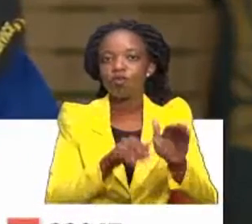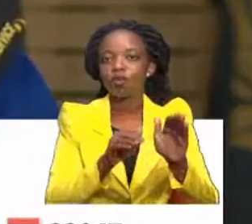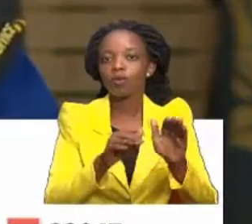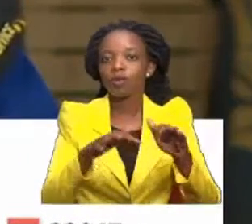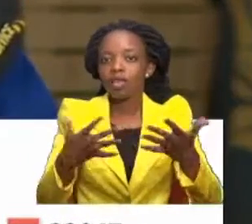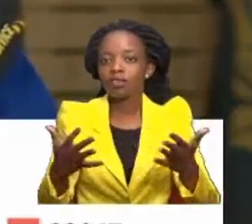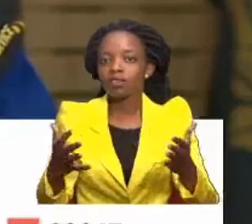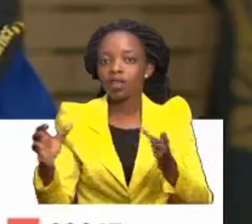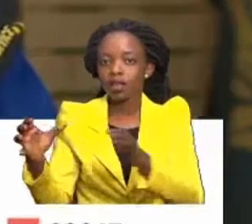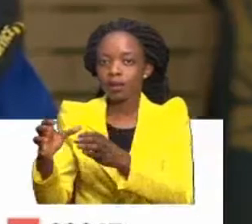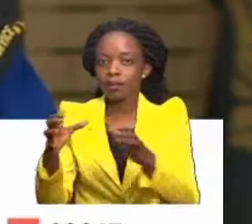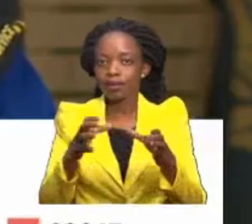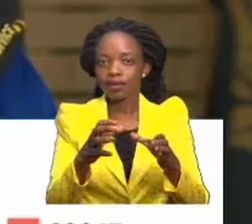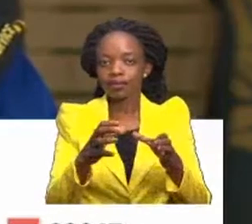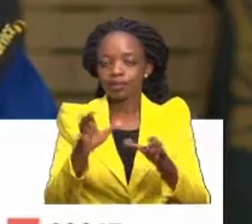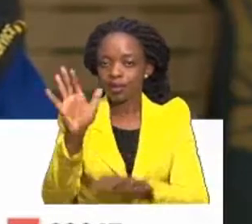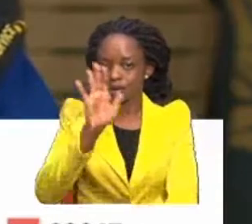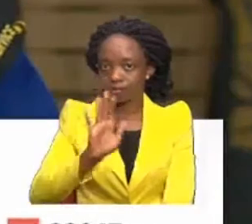company,